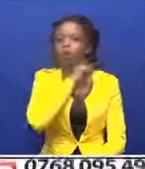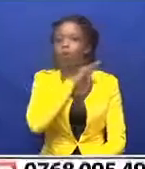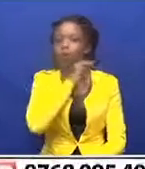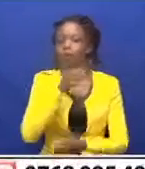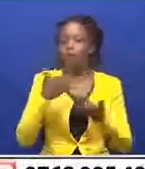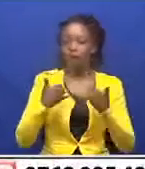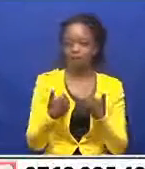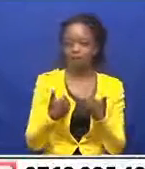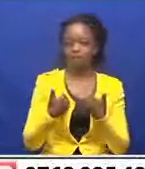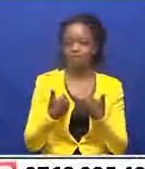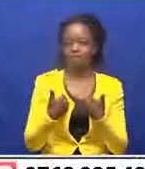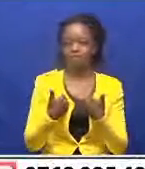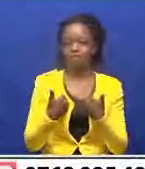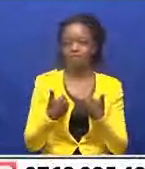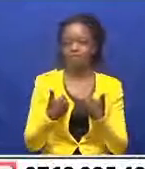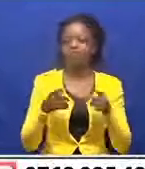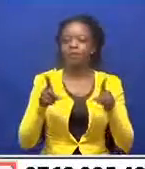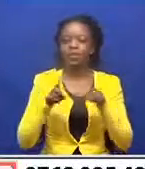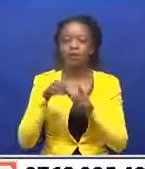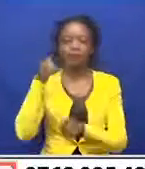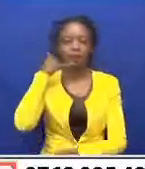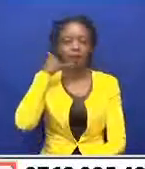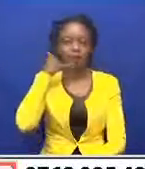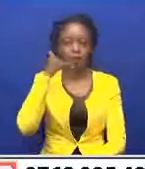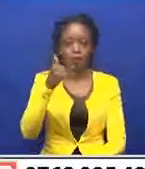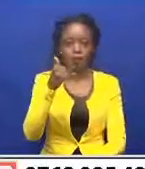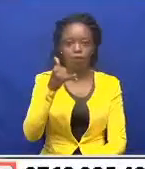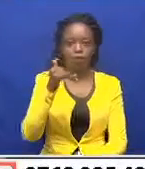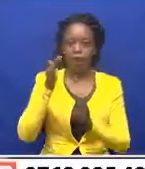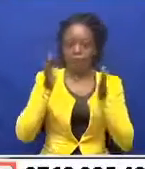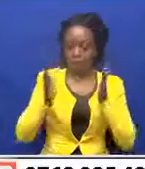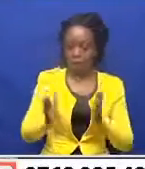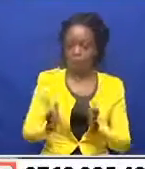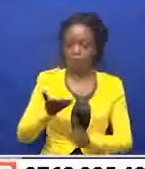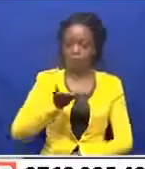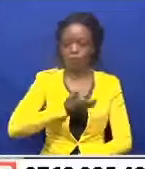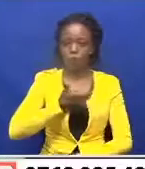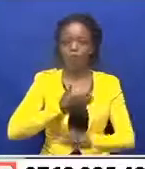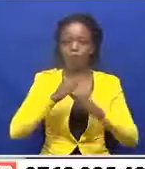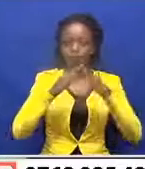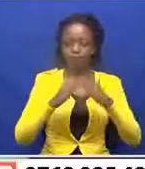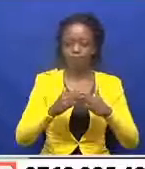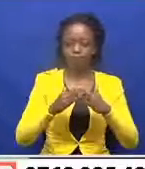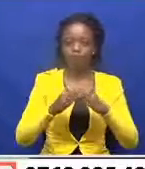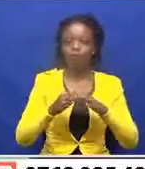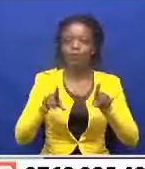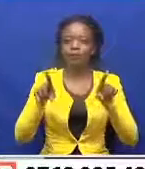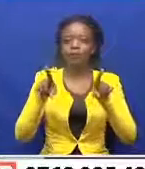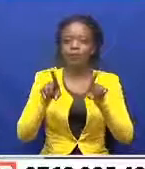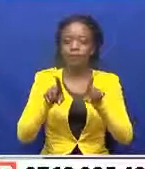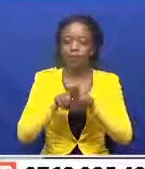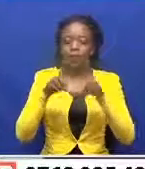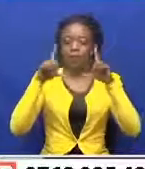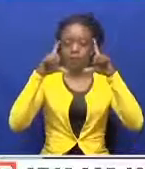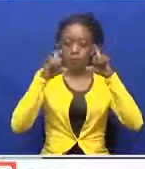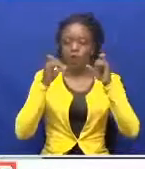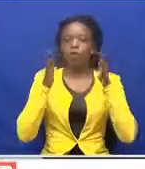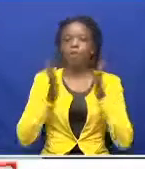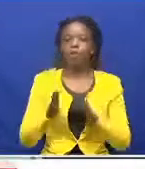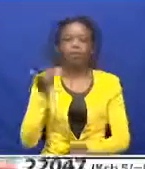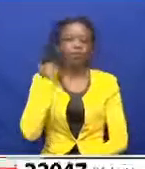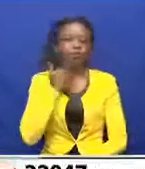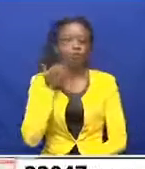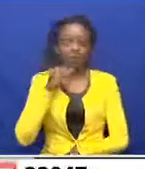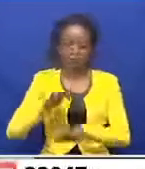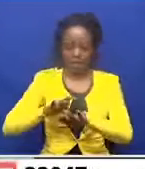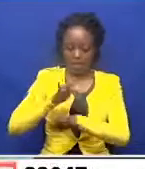na pia inapiga simu, inapigia mwenye nyumba simu na pia inapiga mtu picture. So